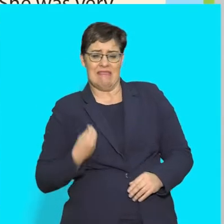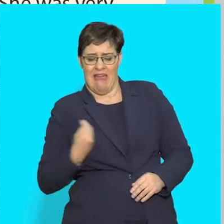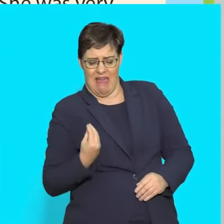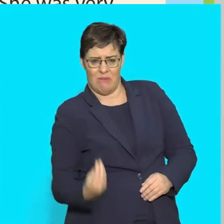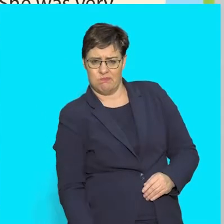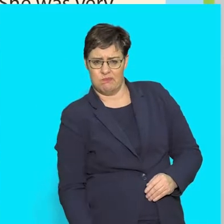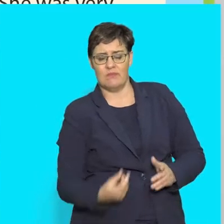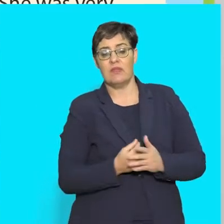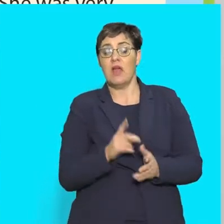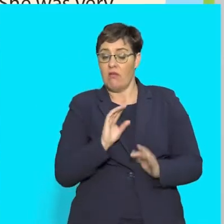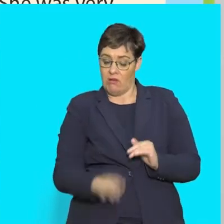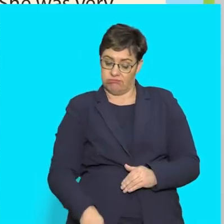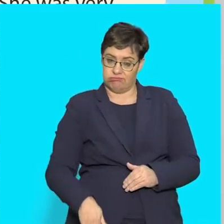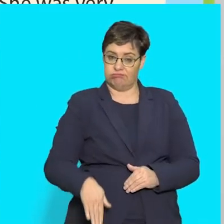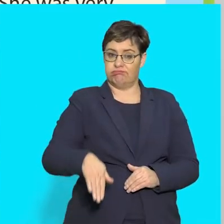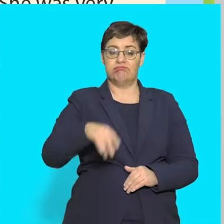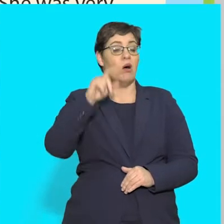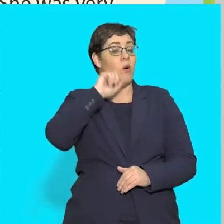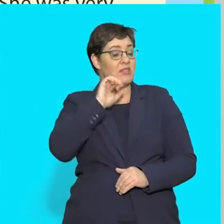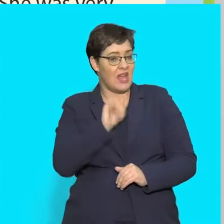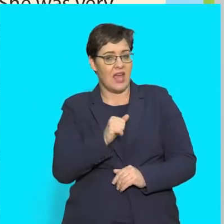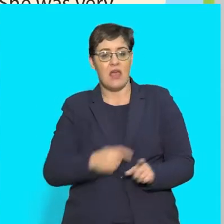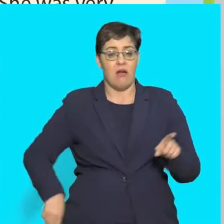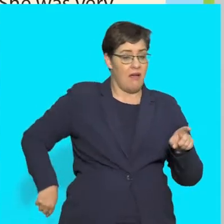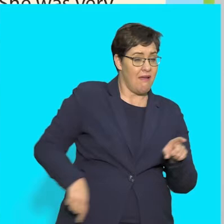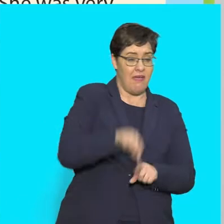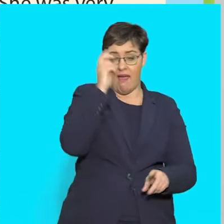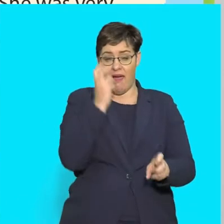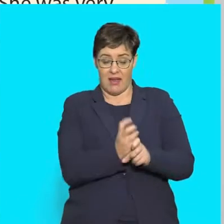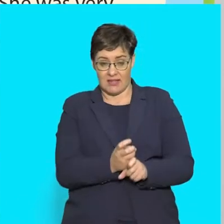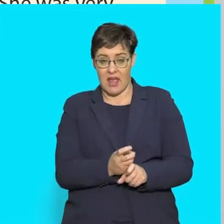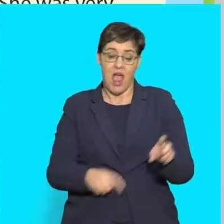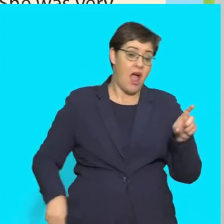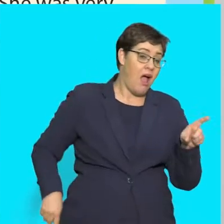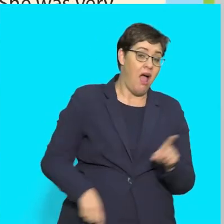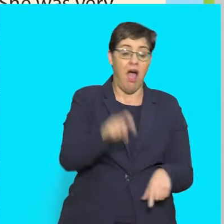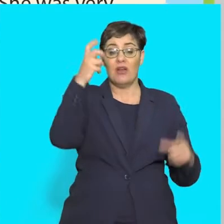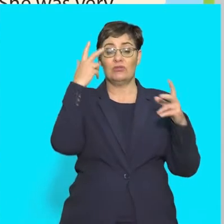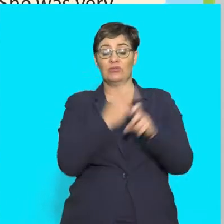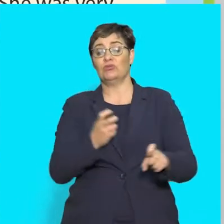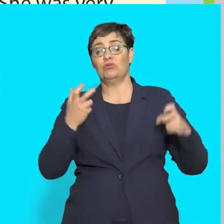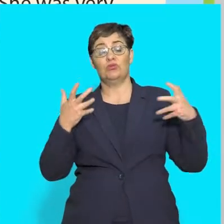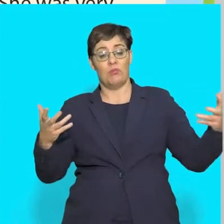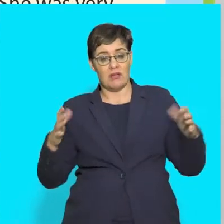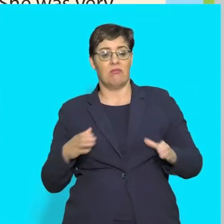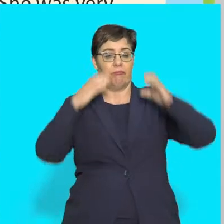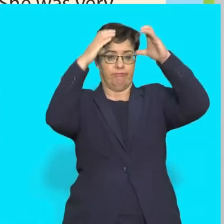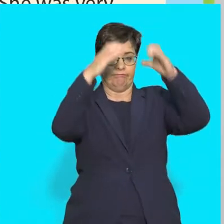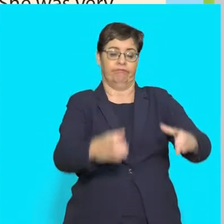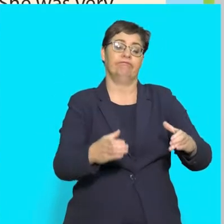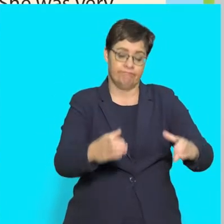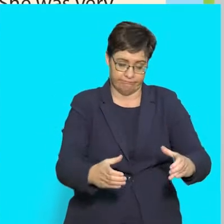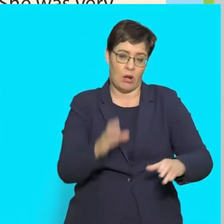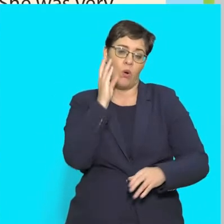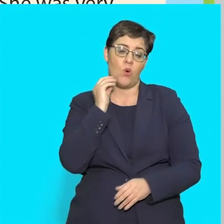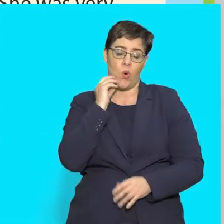young. As they grew older, they began to kick harder. And if they kicked too hard, the ball landed in Gogo's